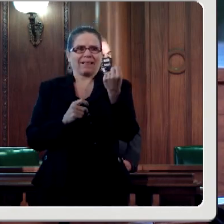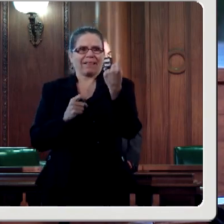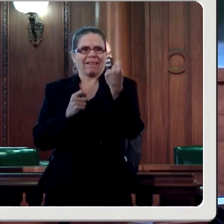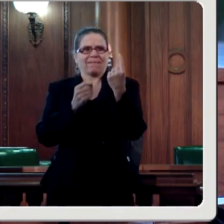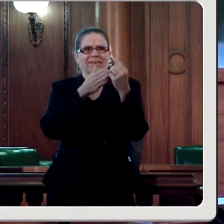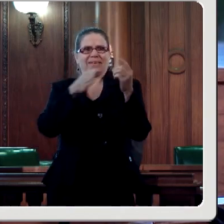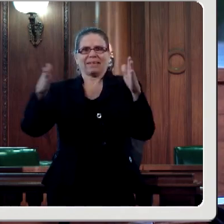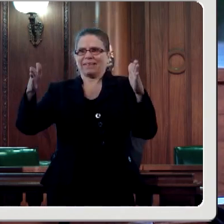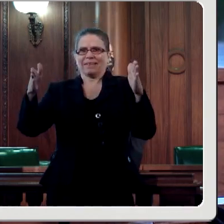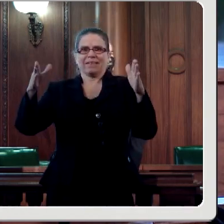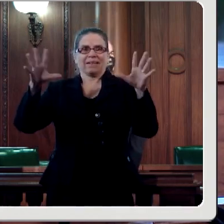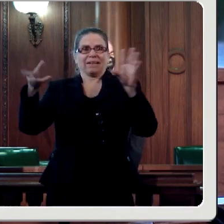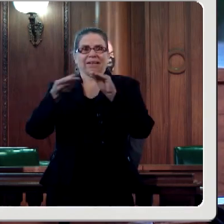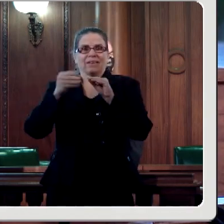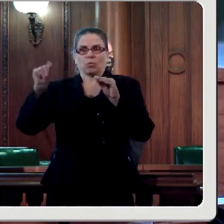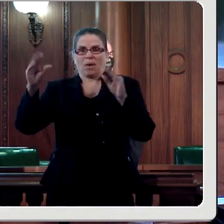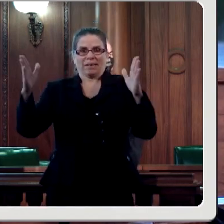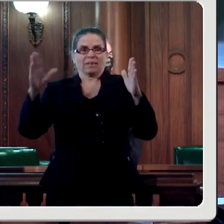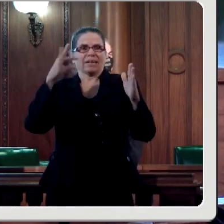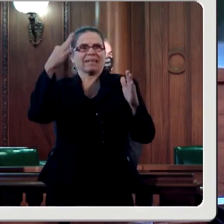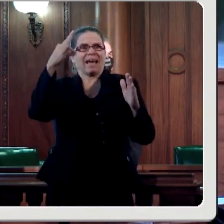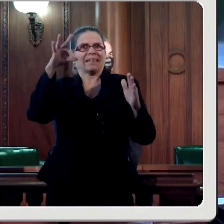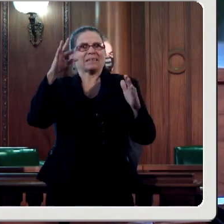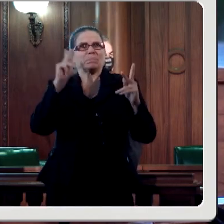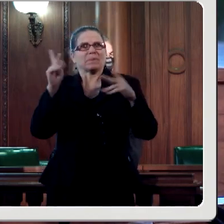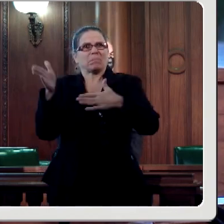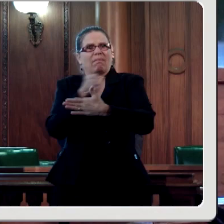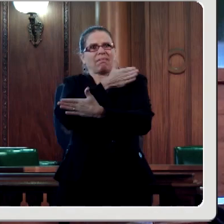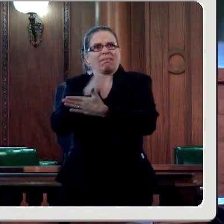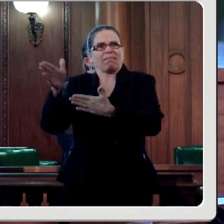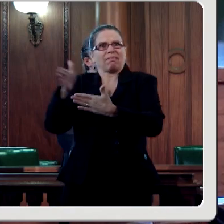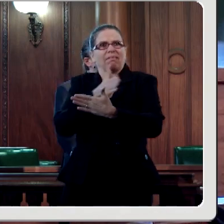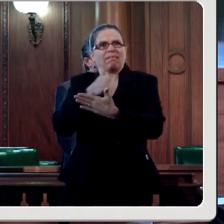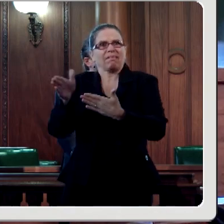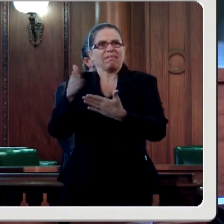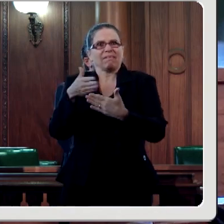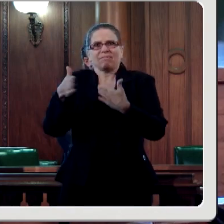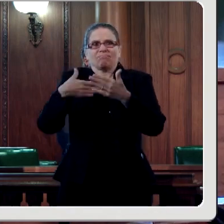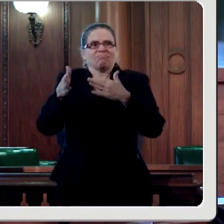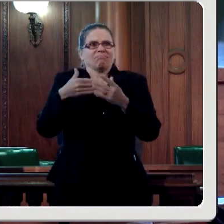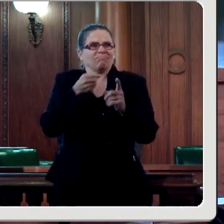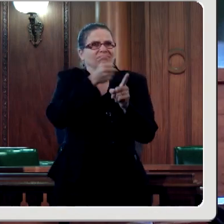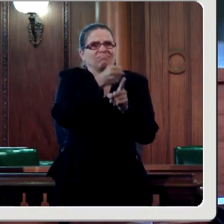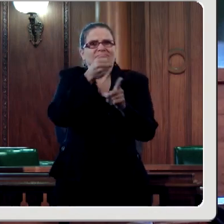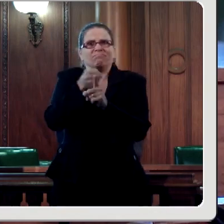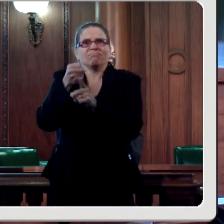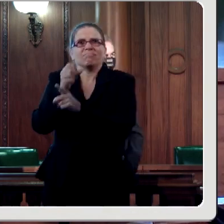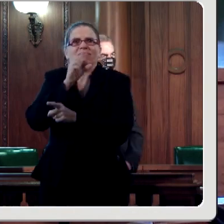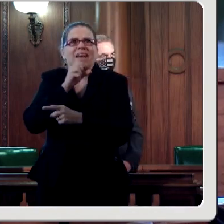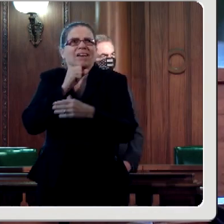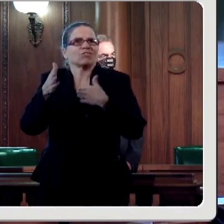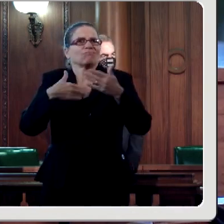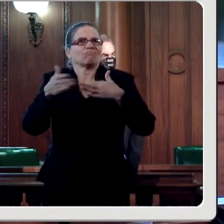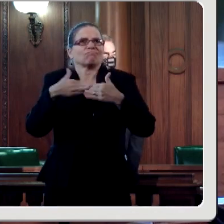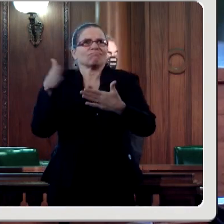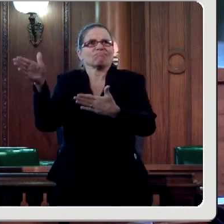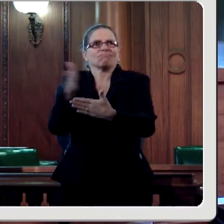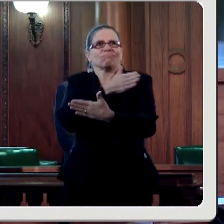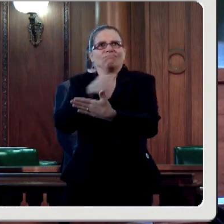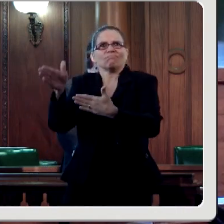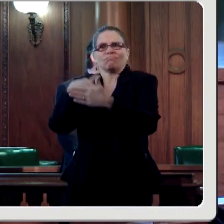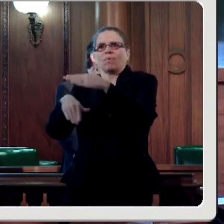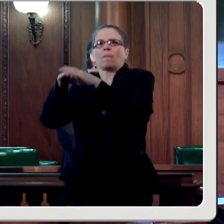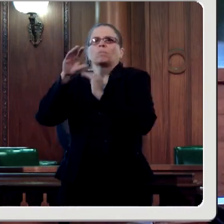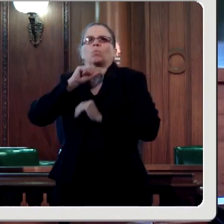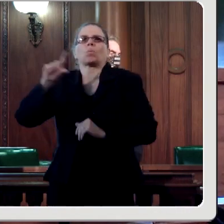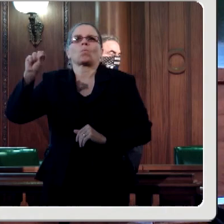individuals do represent a range that goes from 11 to 20. And so it's